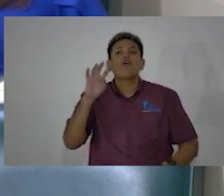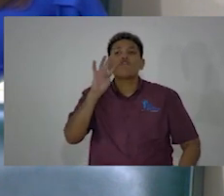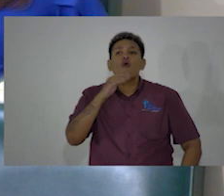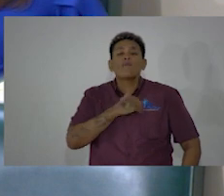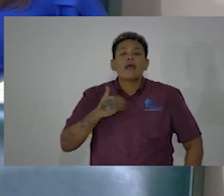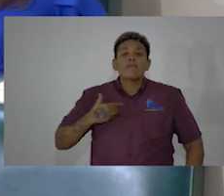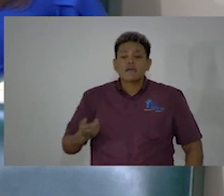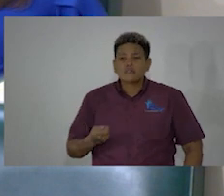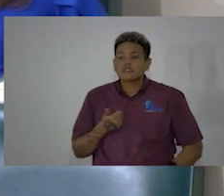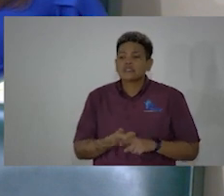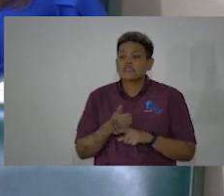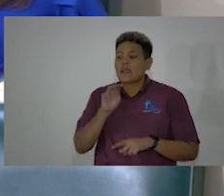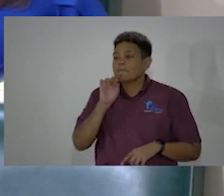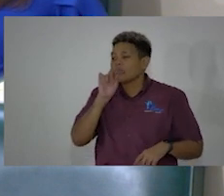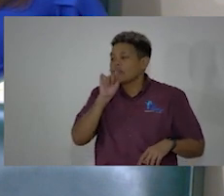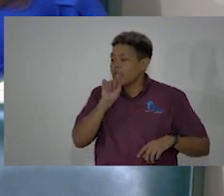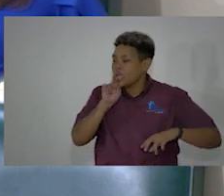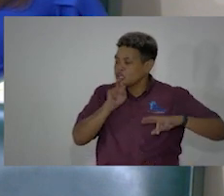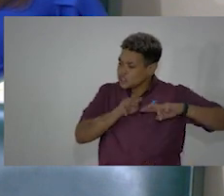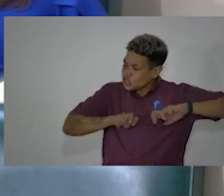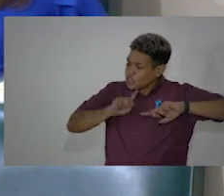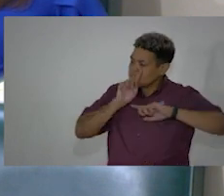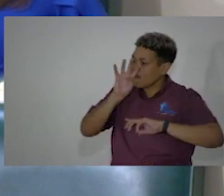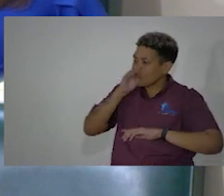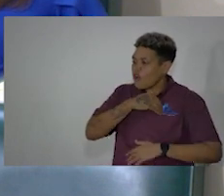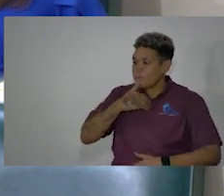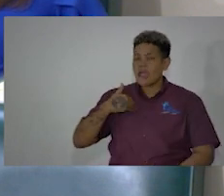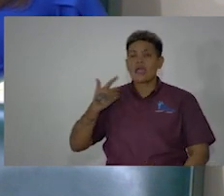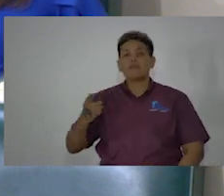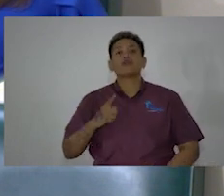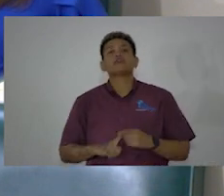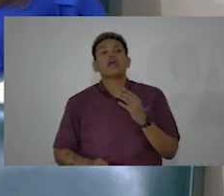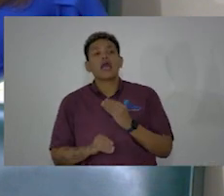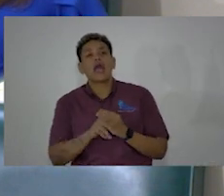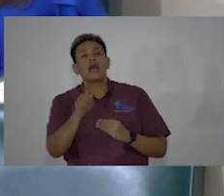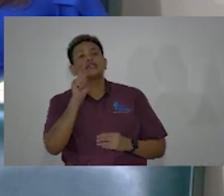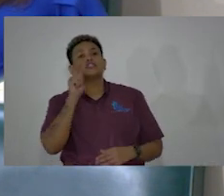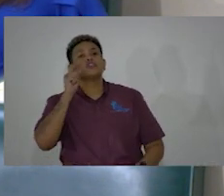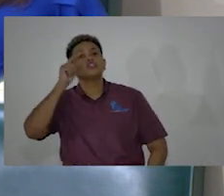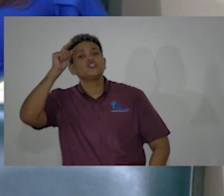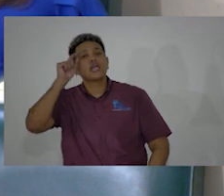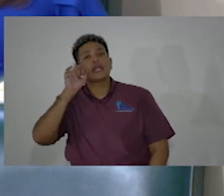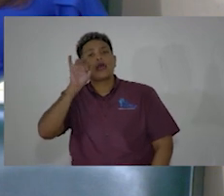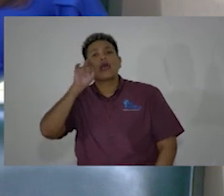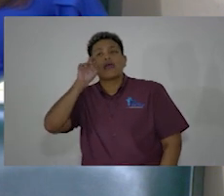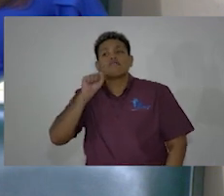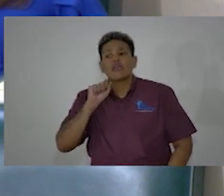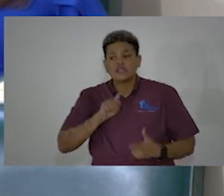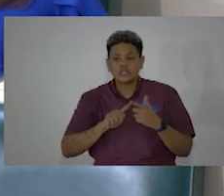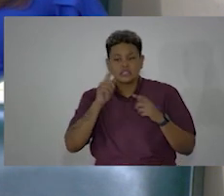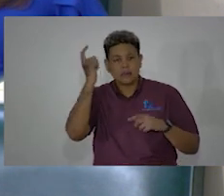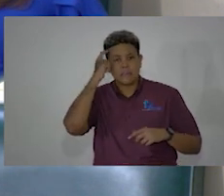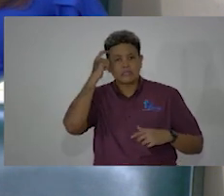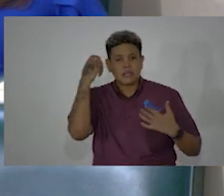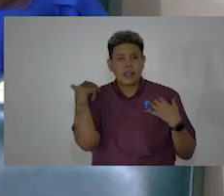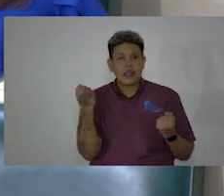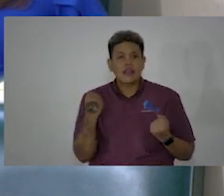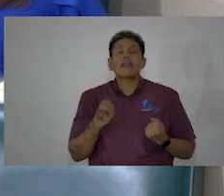4 members, mediators for 4 members, and gender affairs, mental